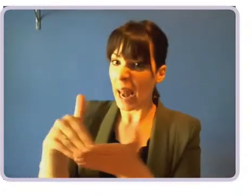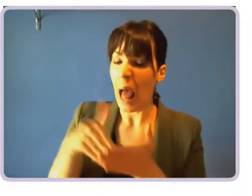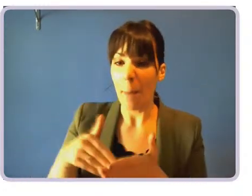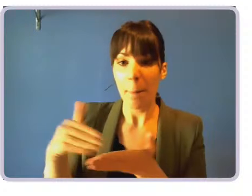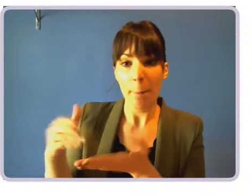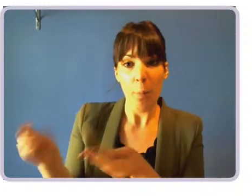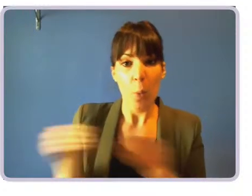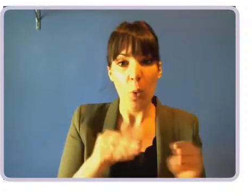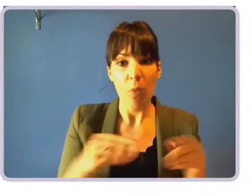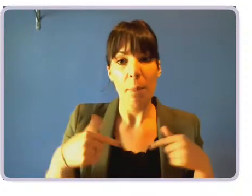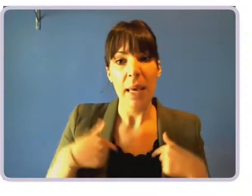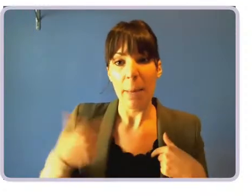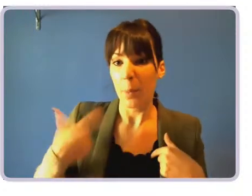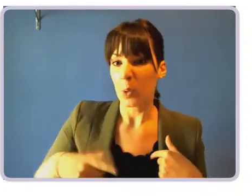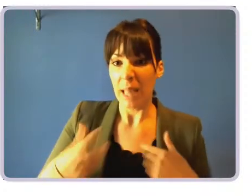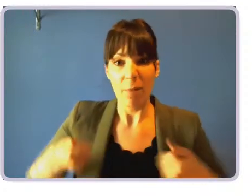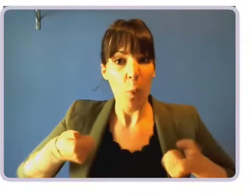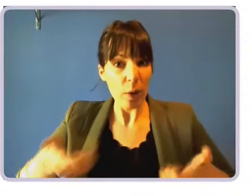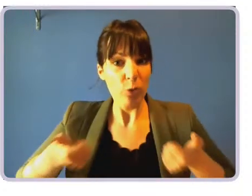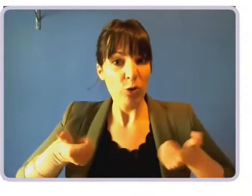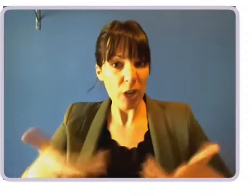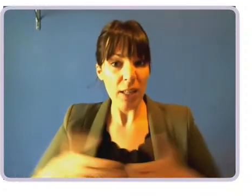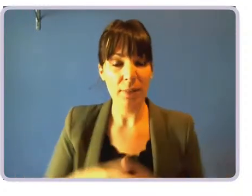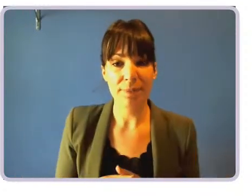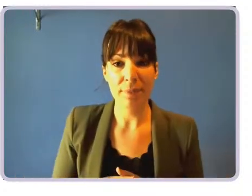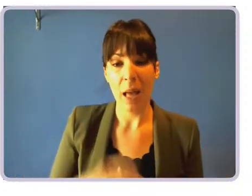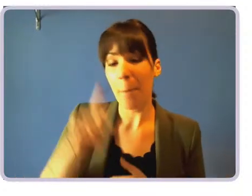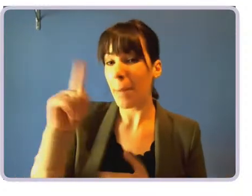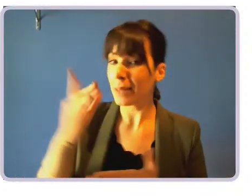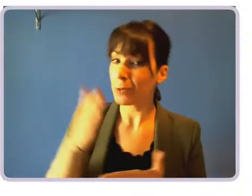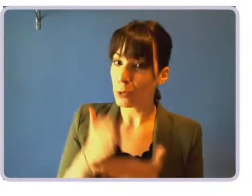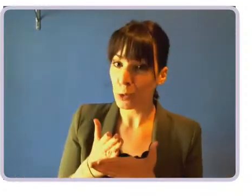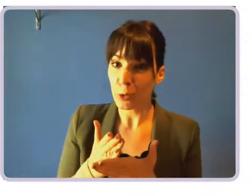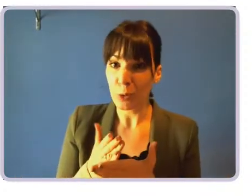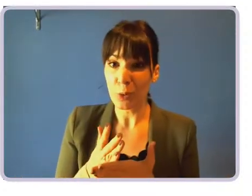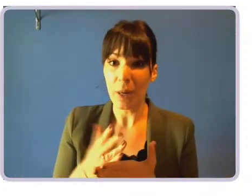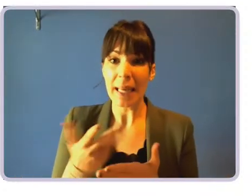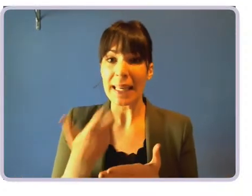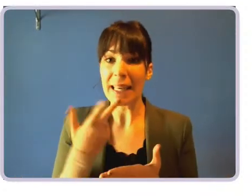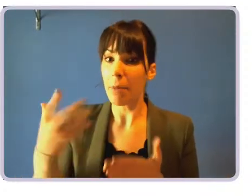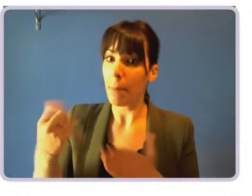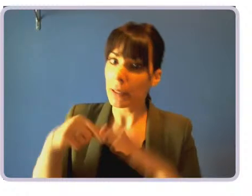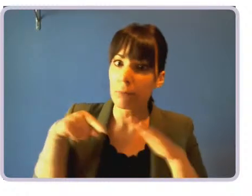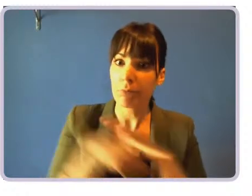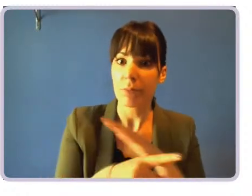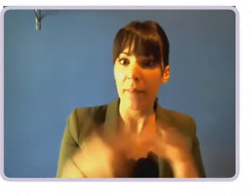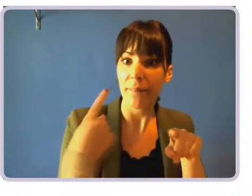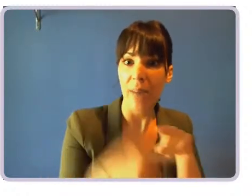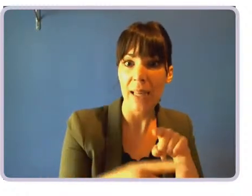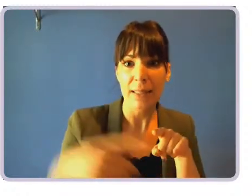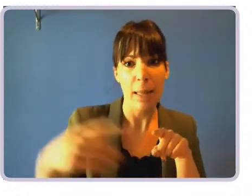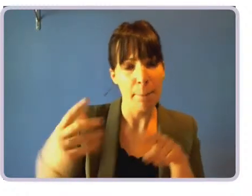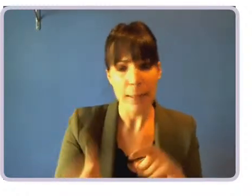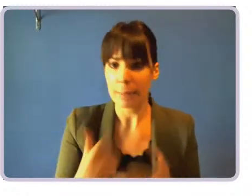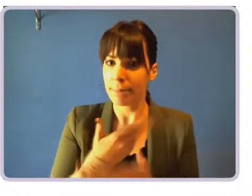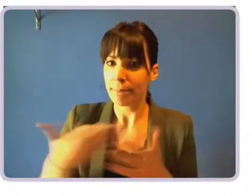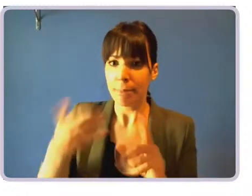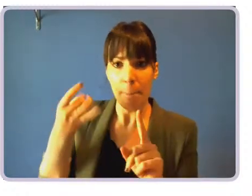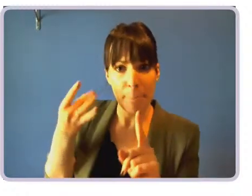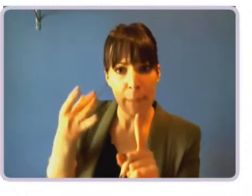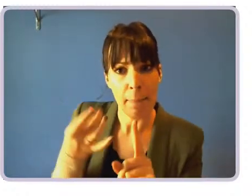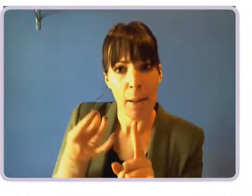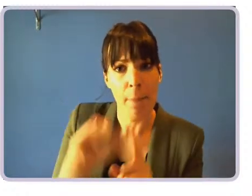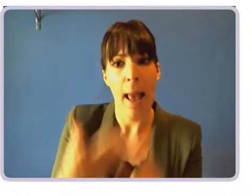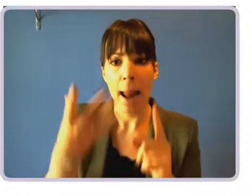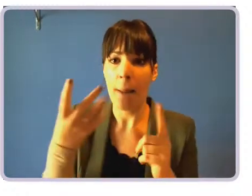high-risk days takes considered planning and resources. I'd just like to share with you the summary from